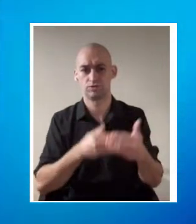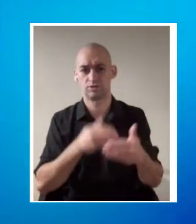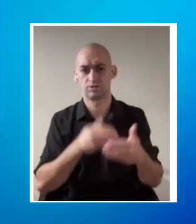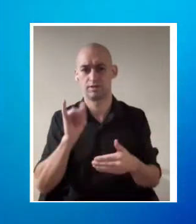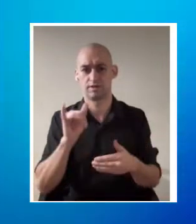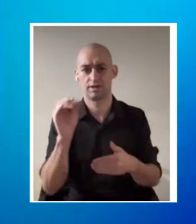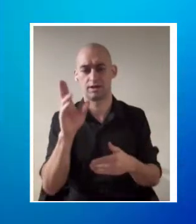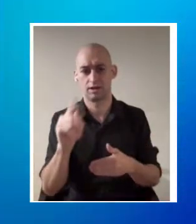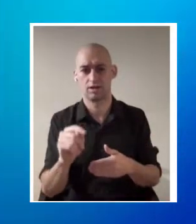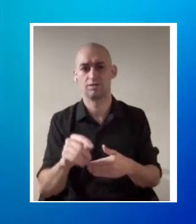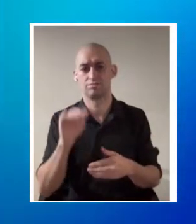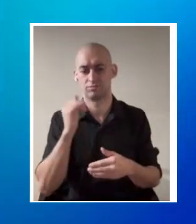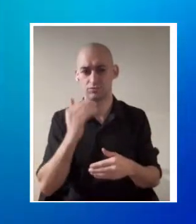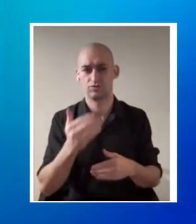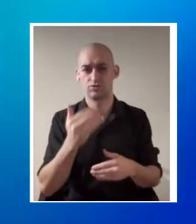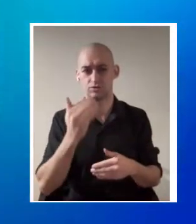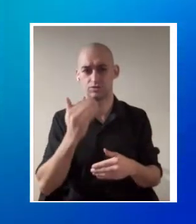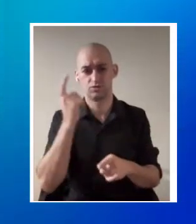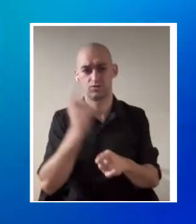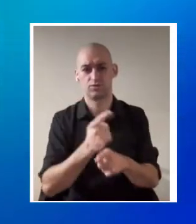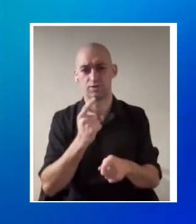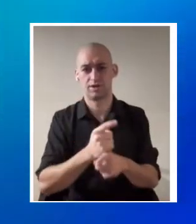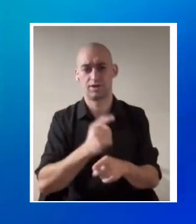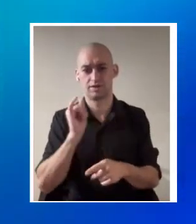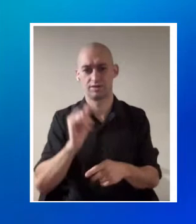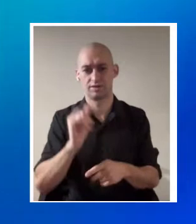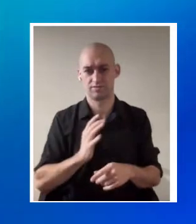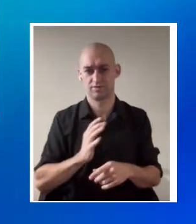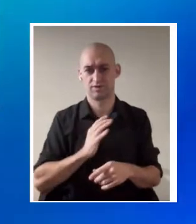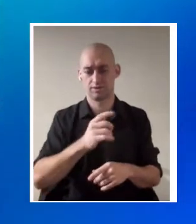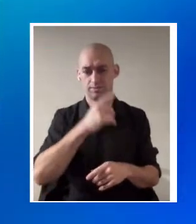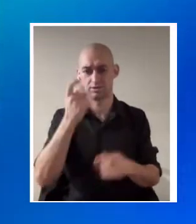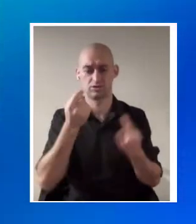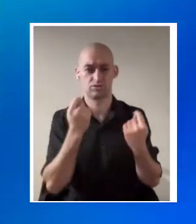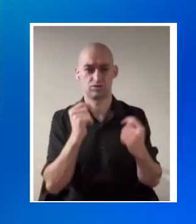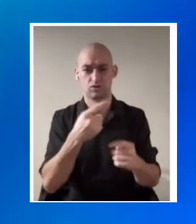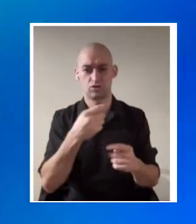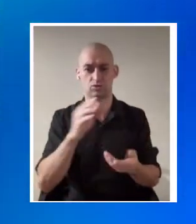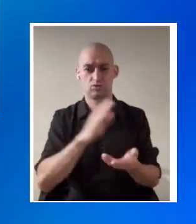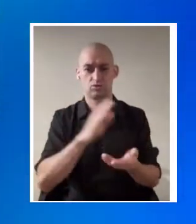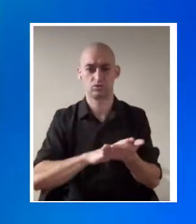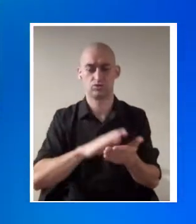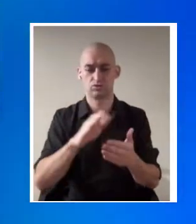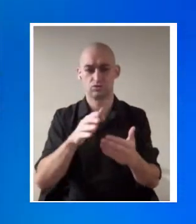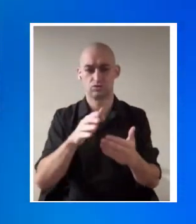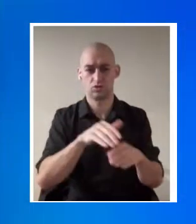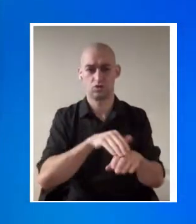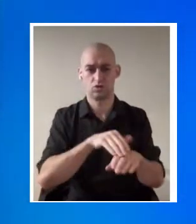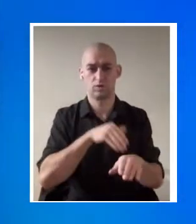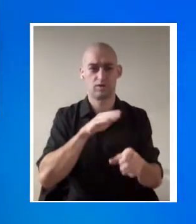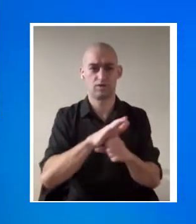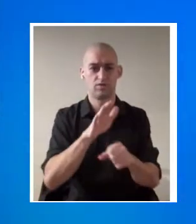good for you? Right. Is that okay? Because I tried to go slow, but I don't know if I was slow enough.